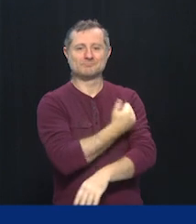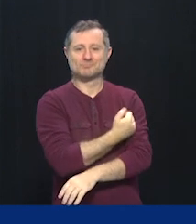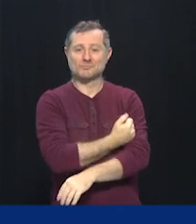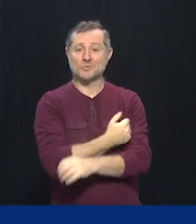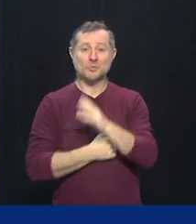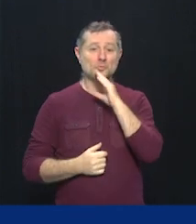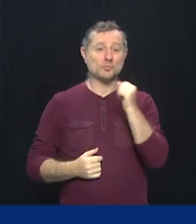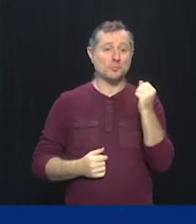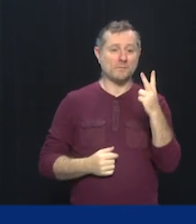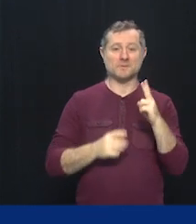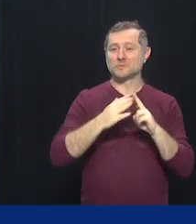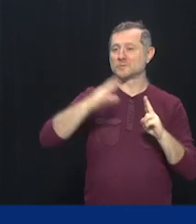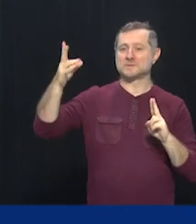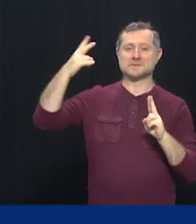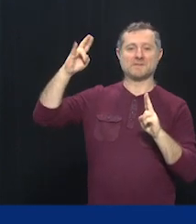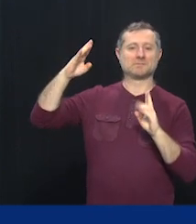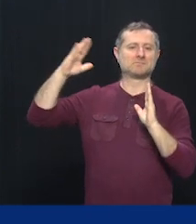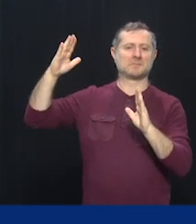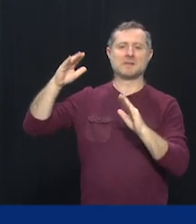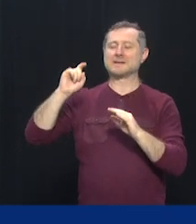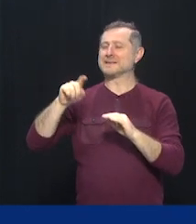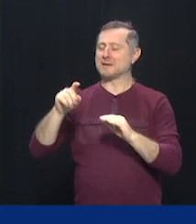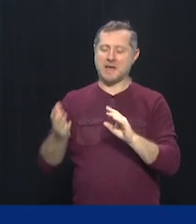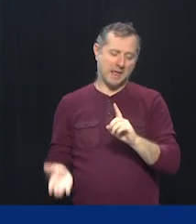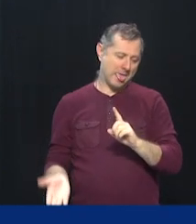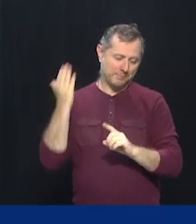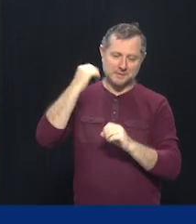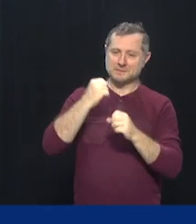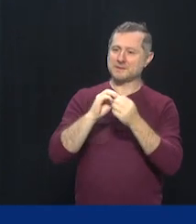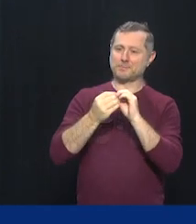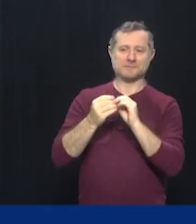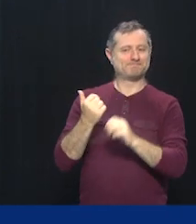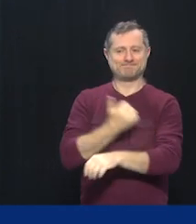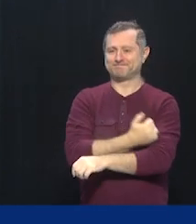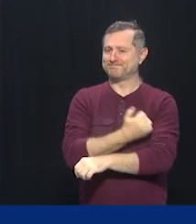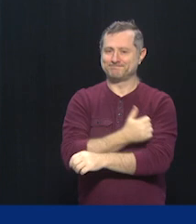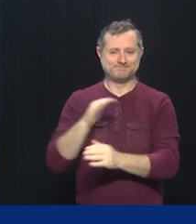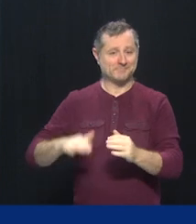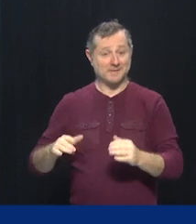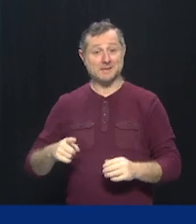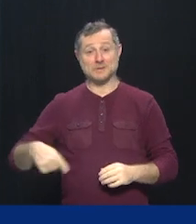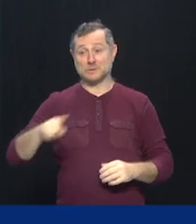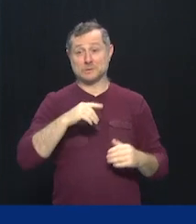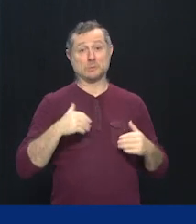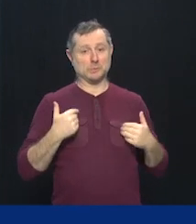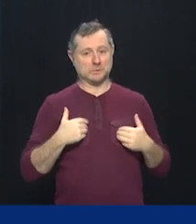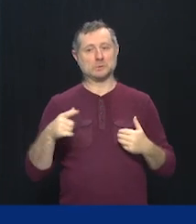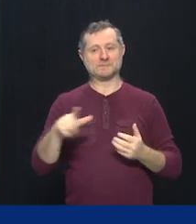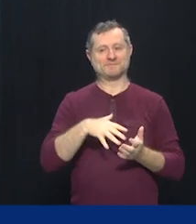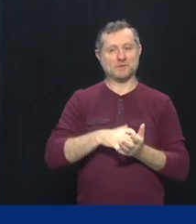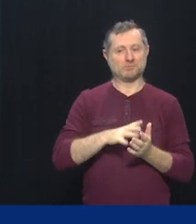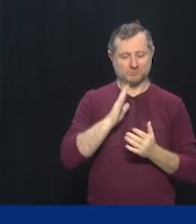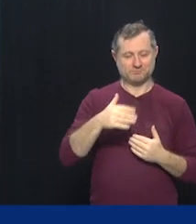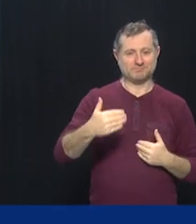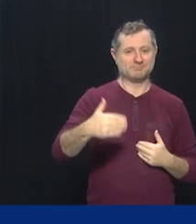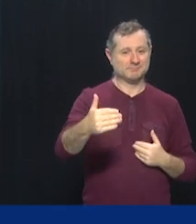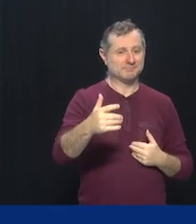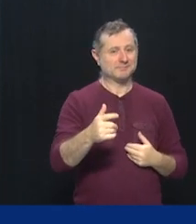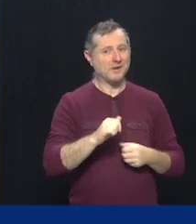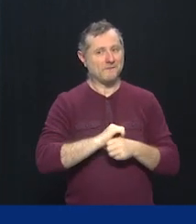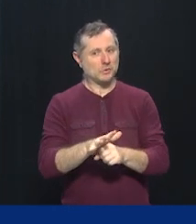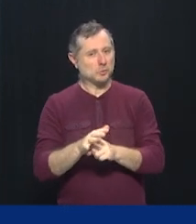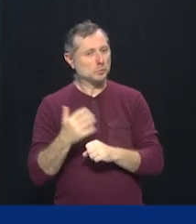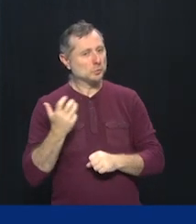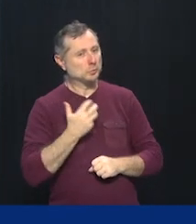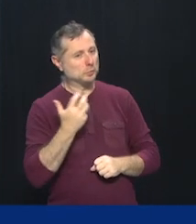17-year-olds vaccinated, and they are vulnerable to the next virus, which is dangerous. So our New York State vaccination